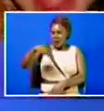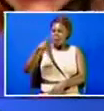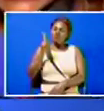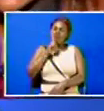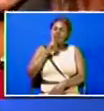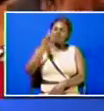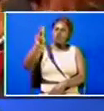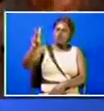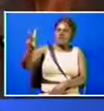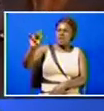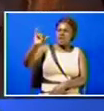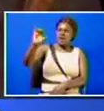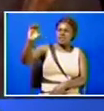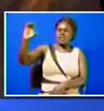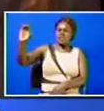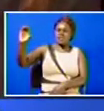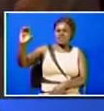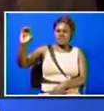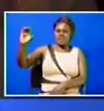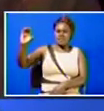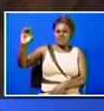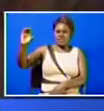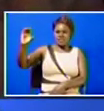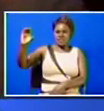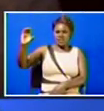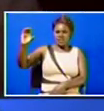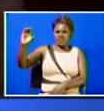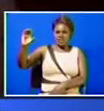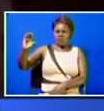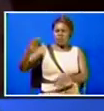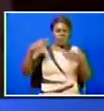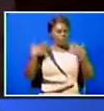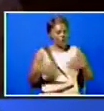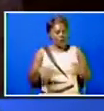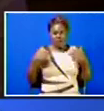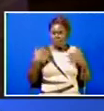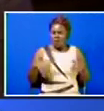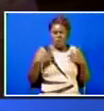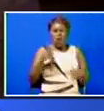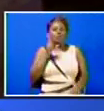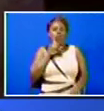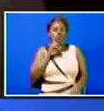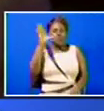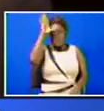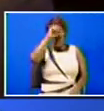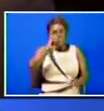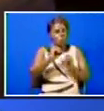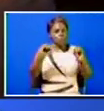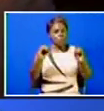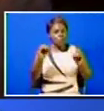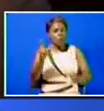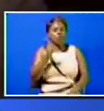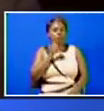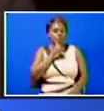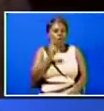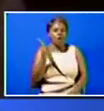the KICC. You've heard it here from Chimano. It's going to be lit. It's going to be amazing. So make sure you make your way down here.